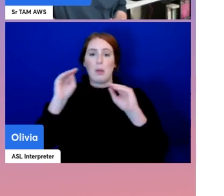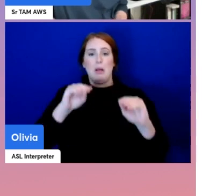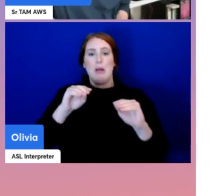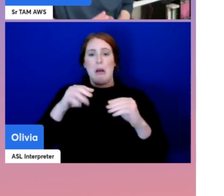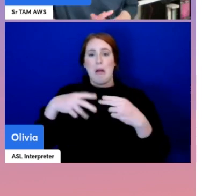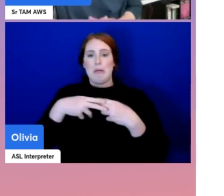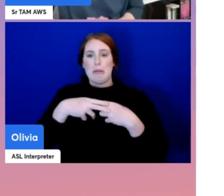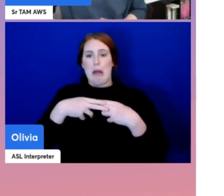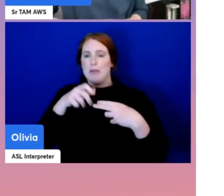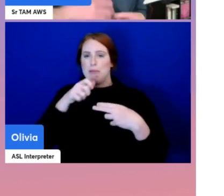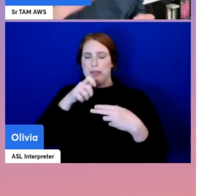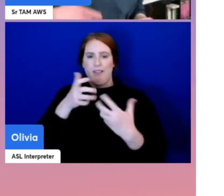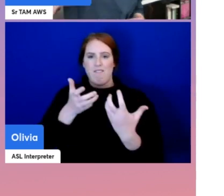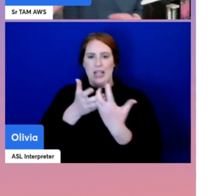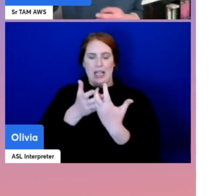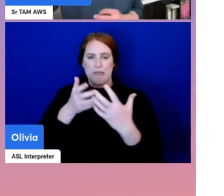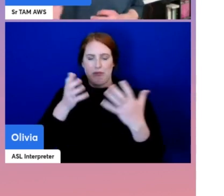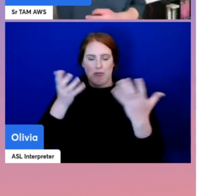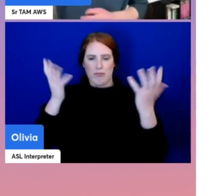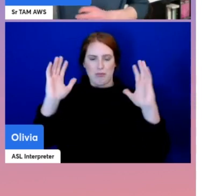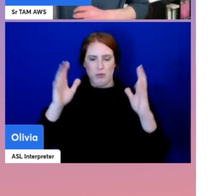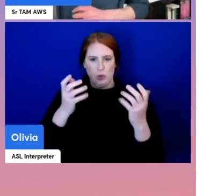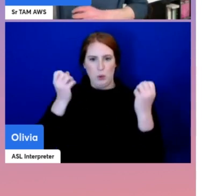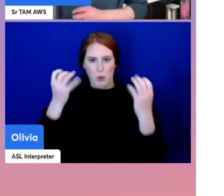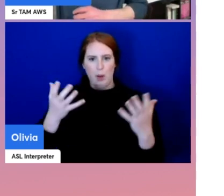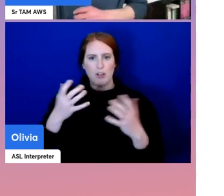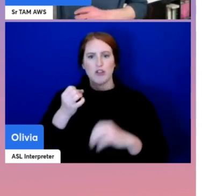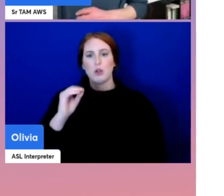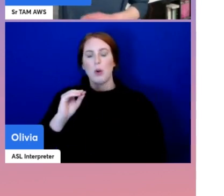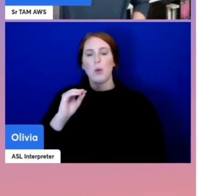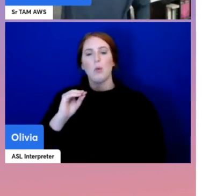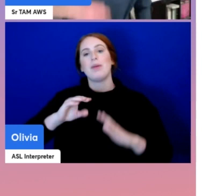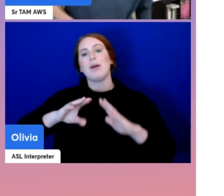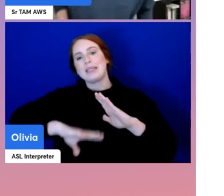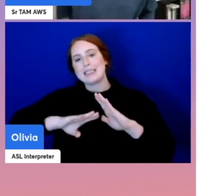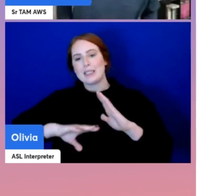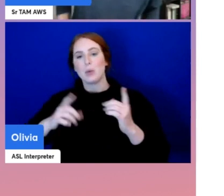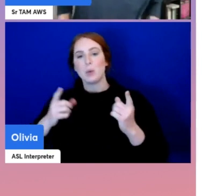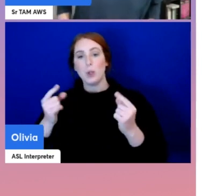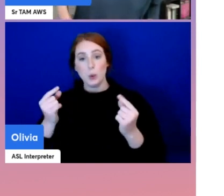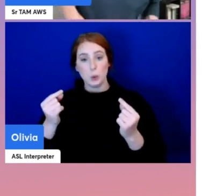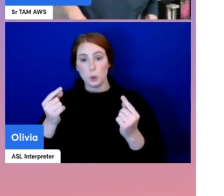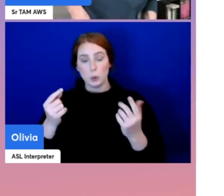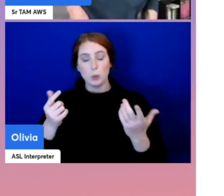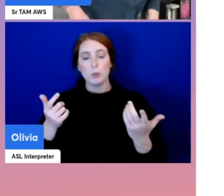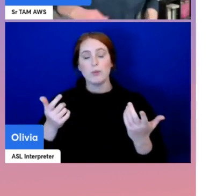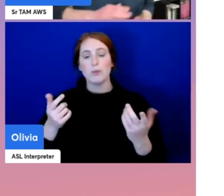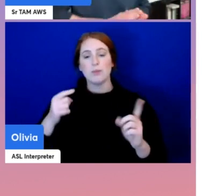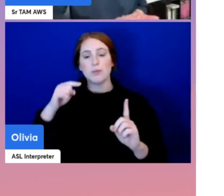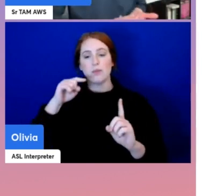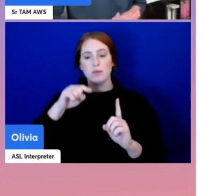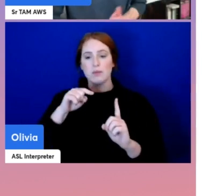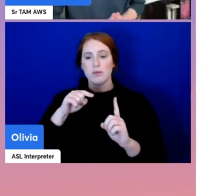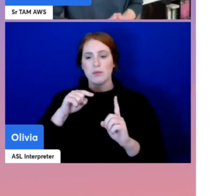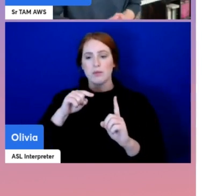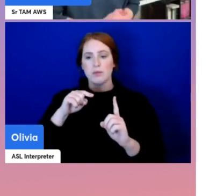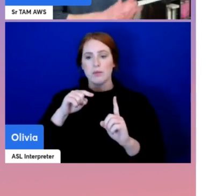not fit. But basically what it does is to use the